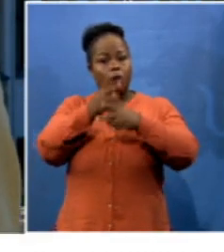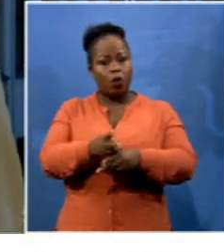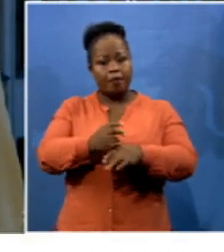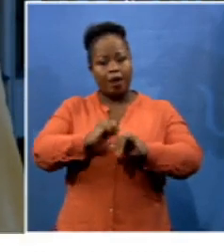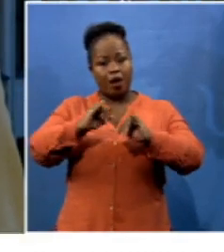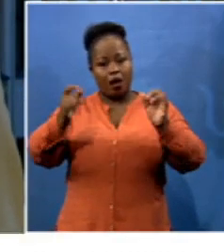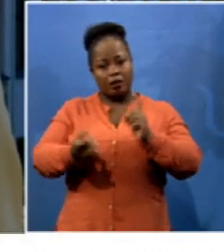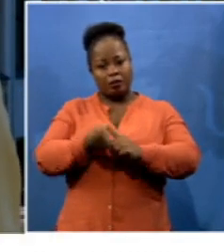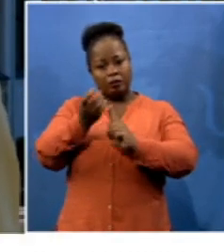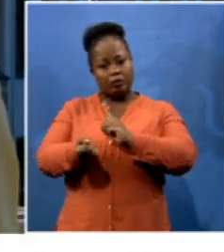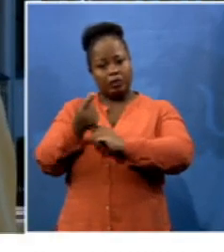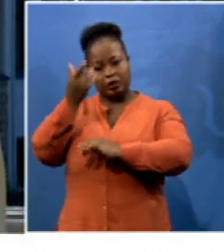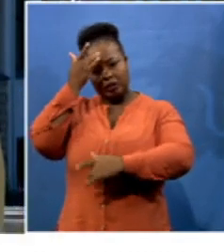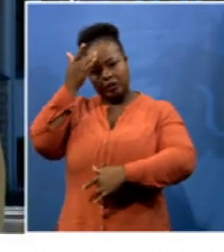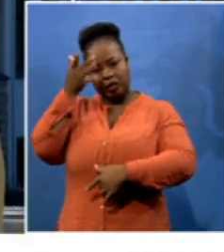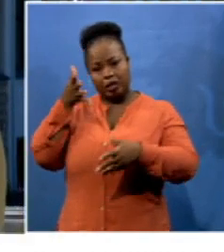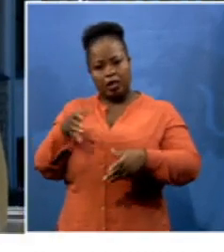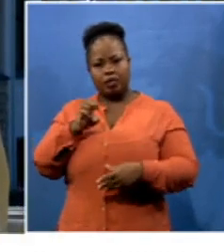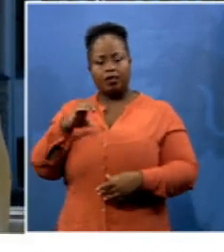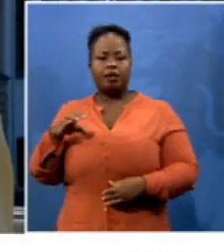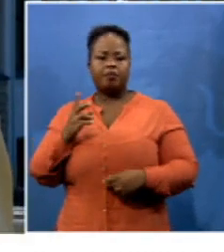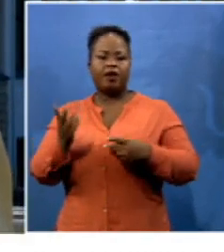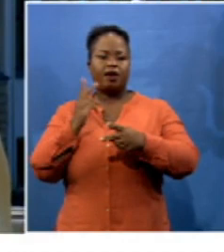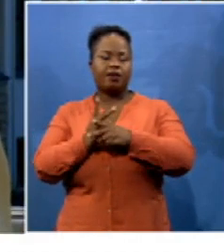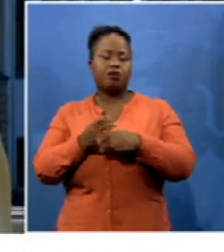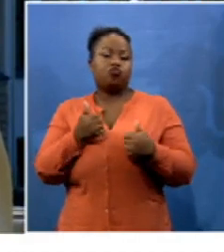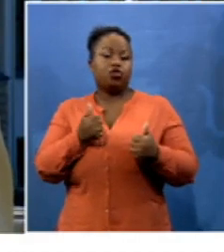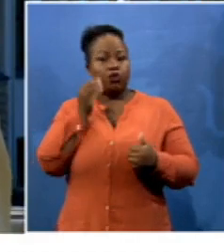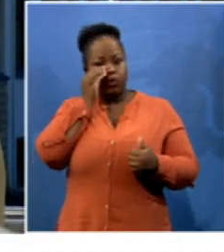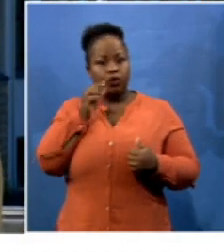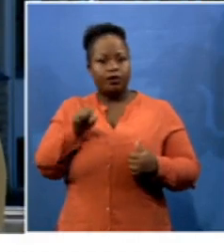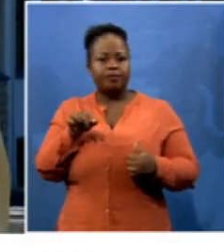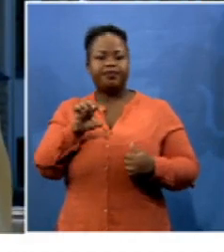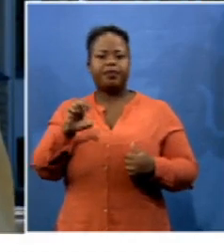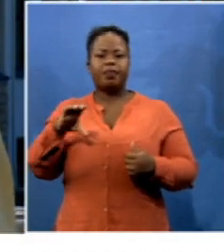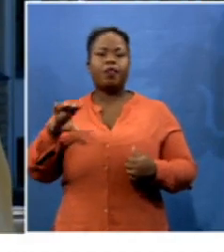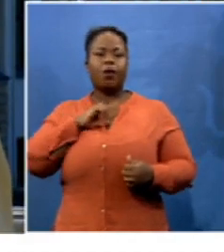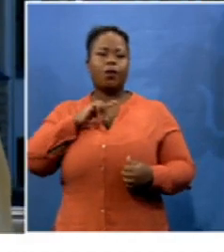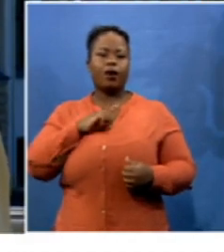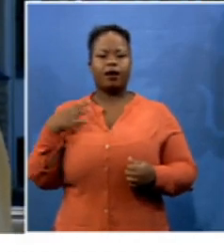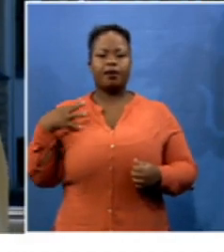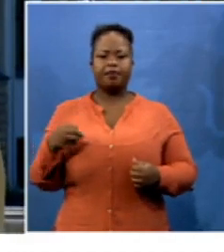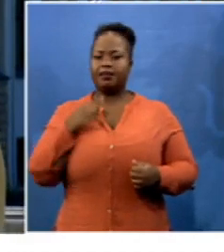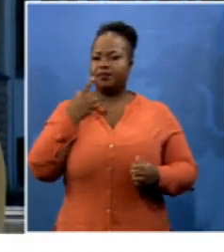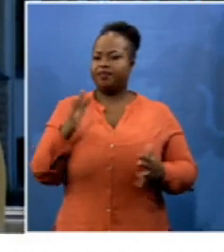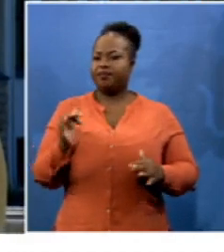of cases in the Eastern Cape as well. Also, Leanne, some good news for the Eastern Cape is that, like the Minister said